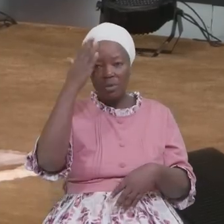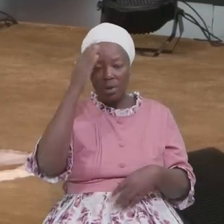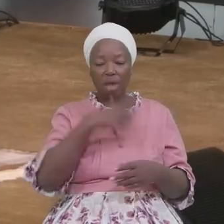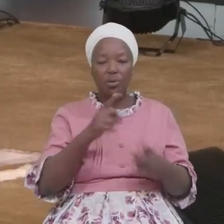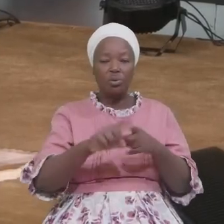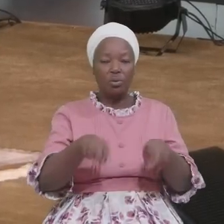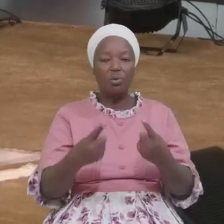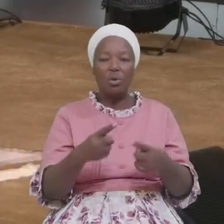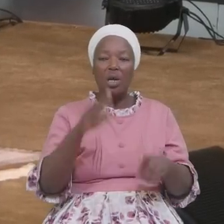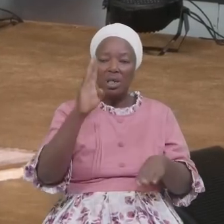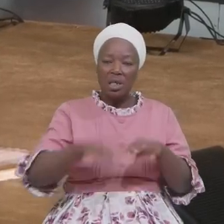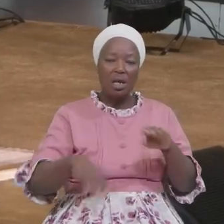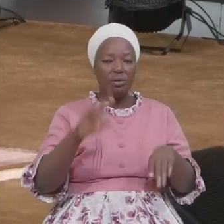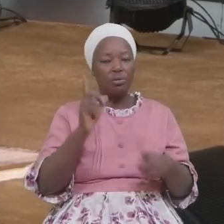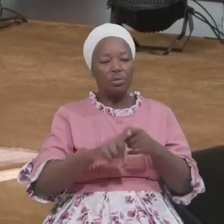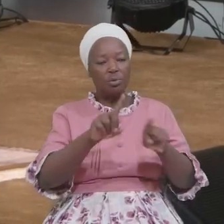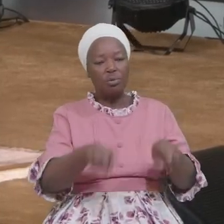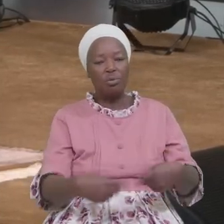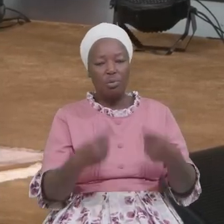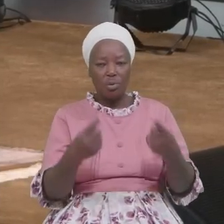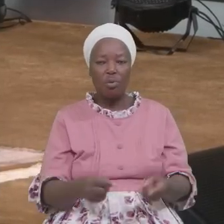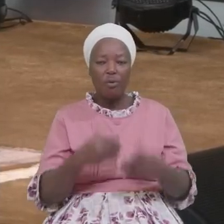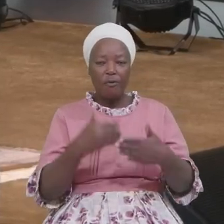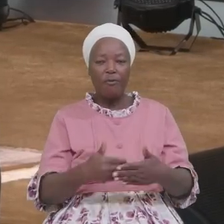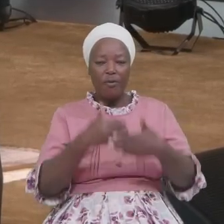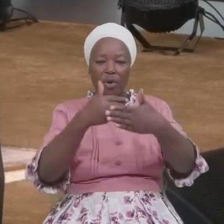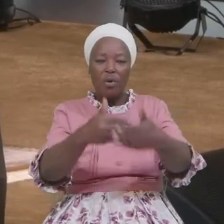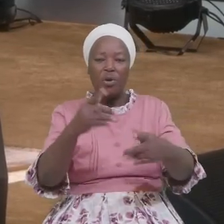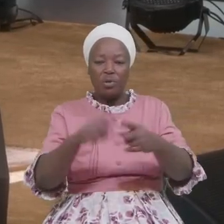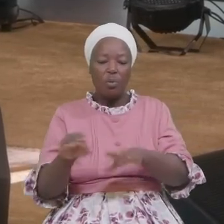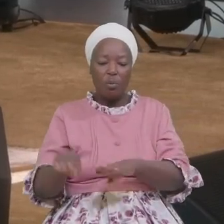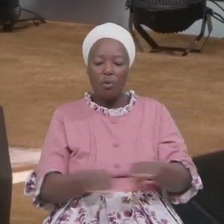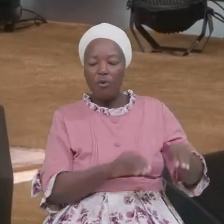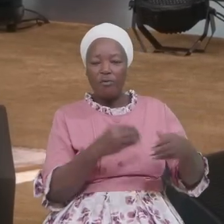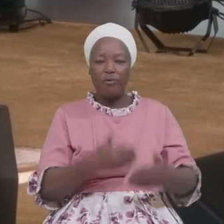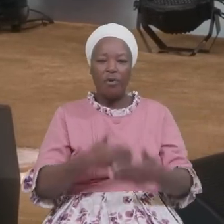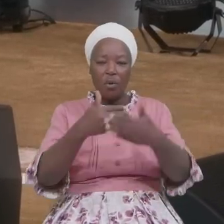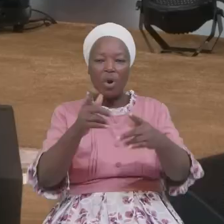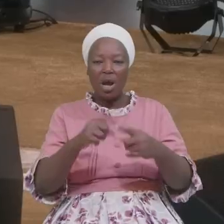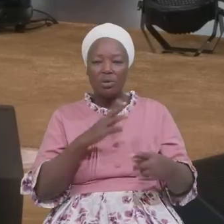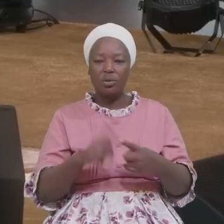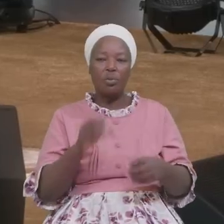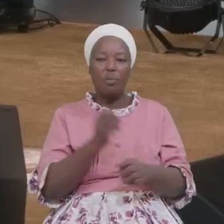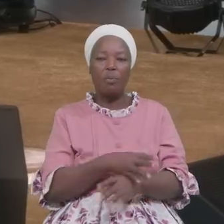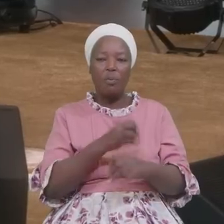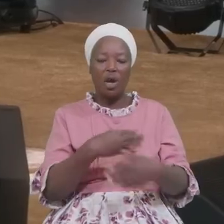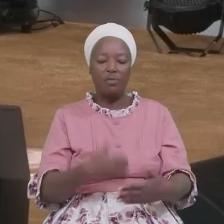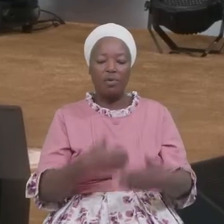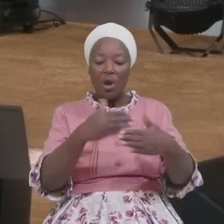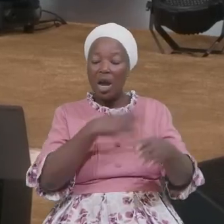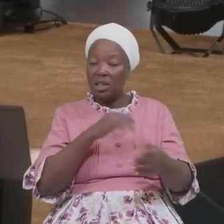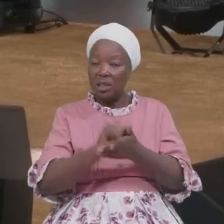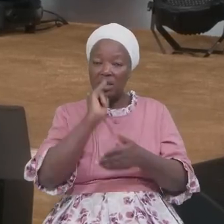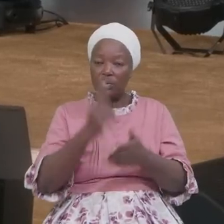go forward, to move forward, to march forward. And that's what the Lord is telling